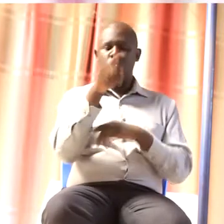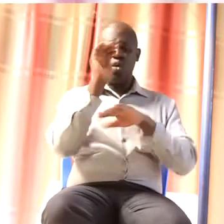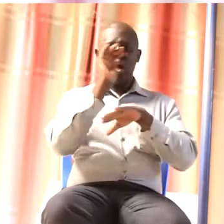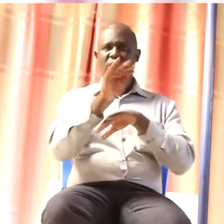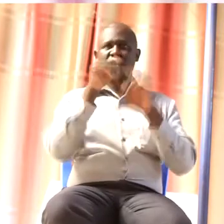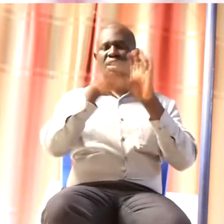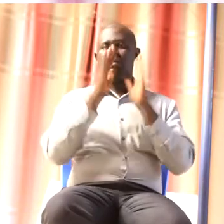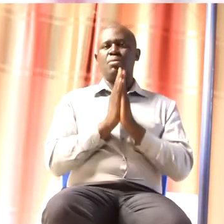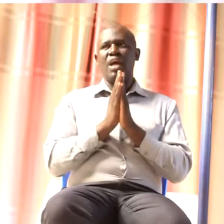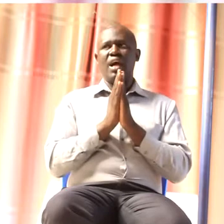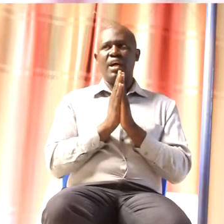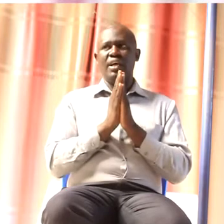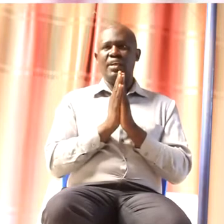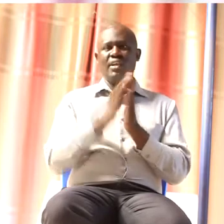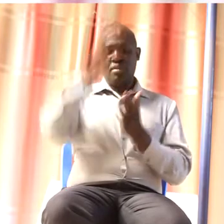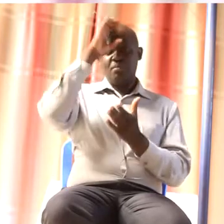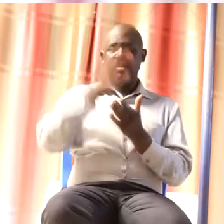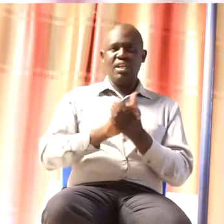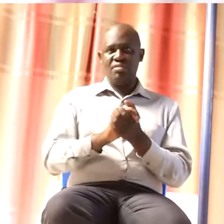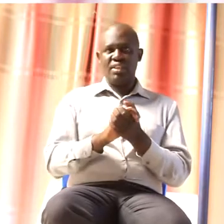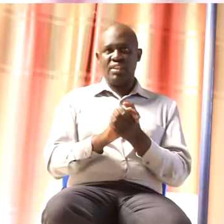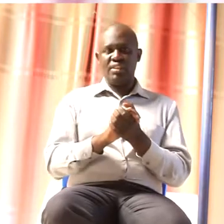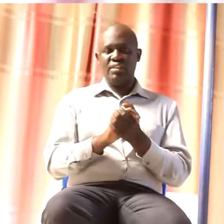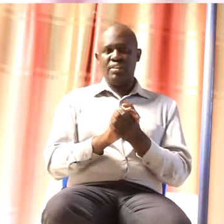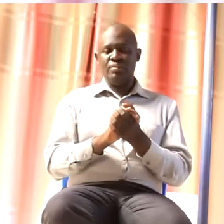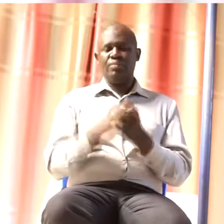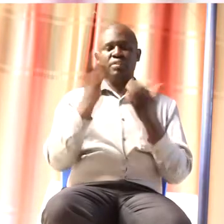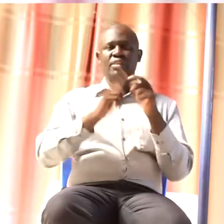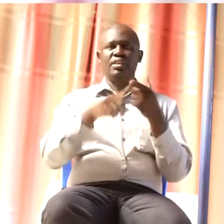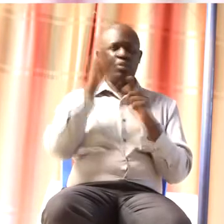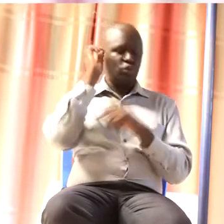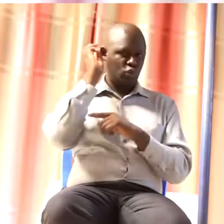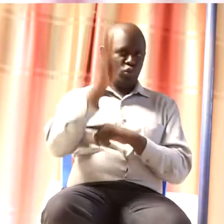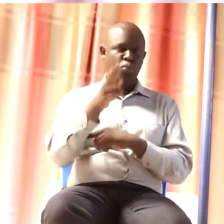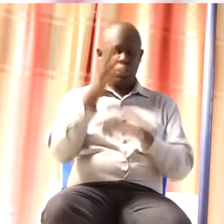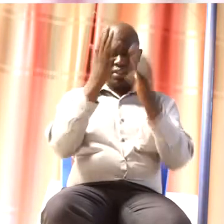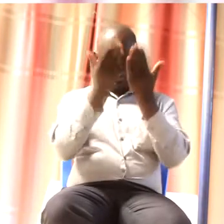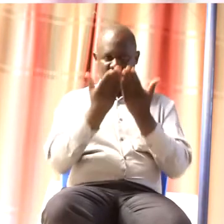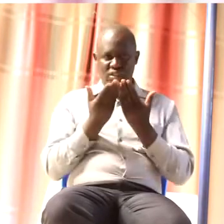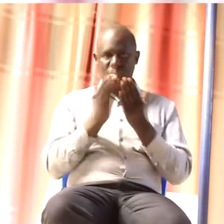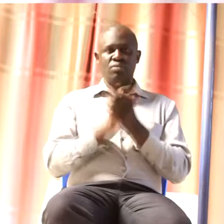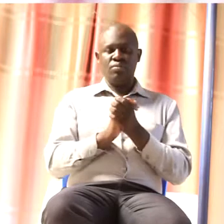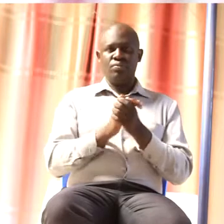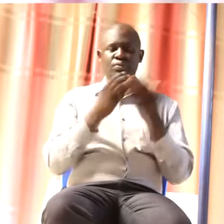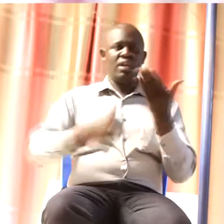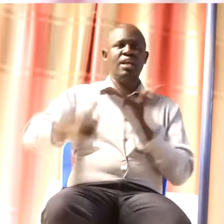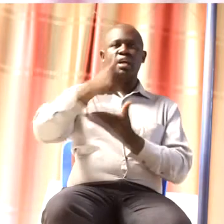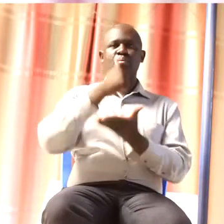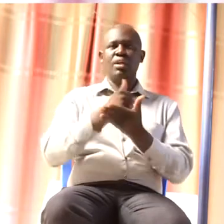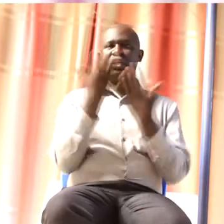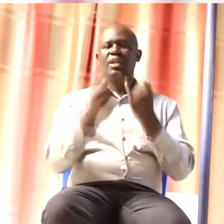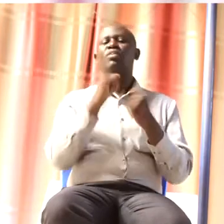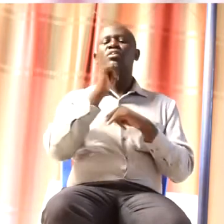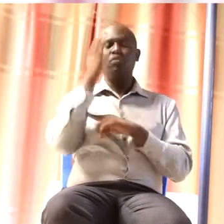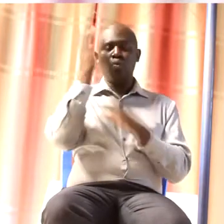prayer believing, you shall receive it. Amen. I don't know what you have